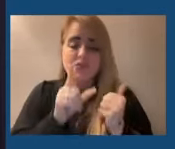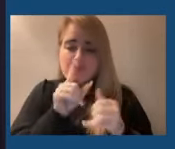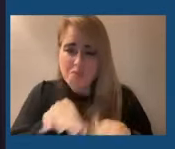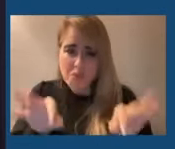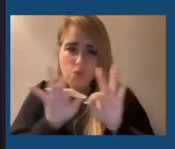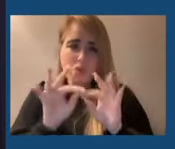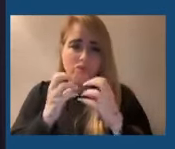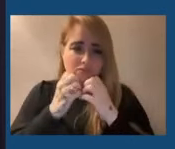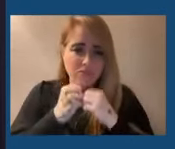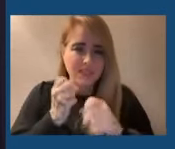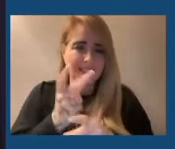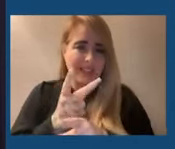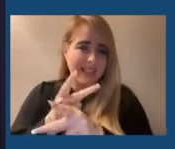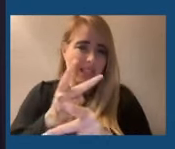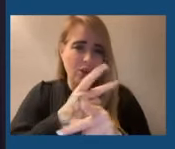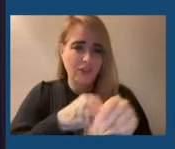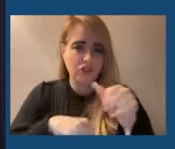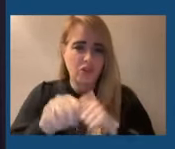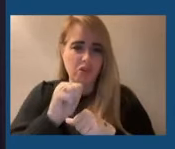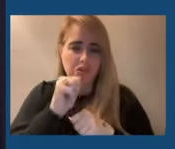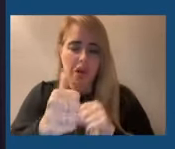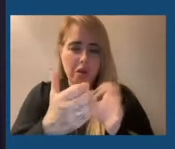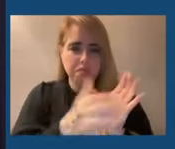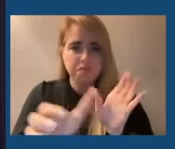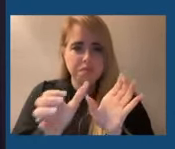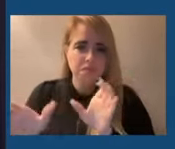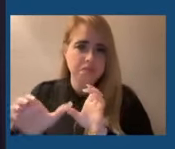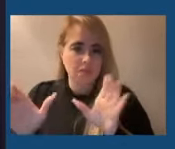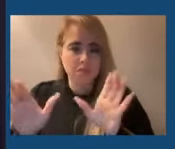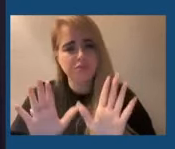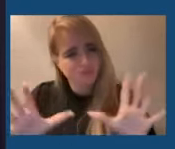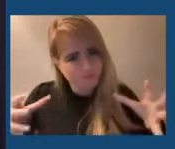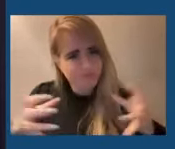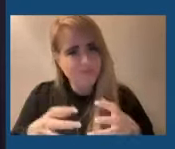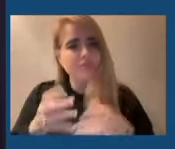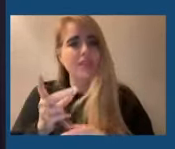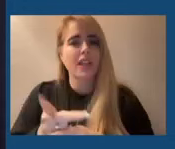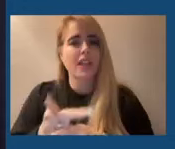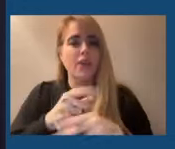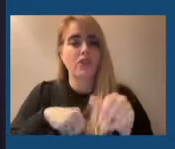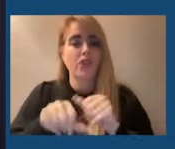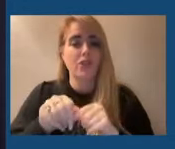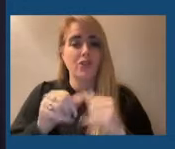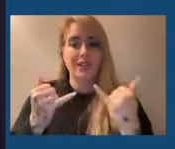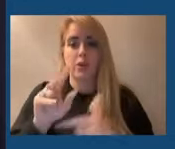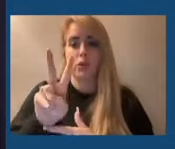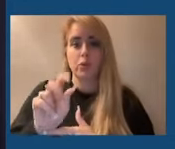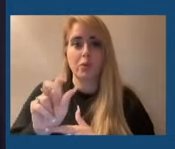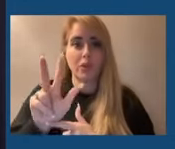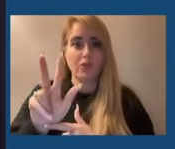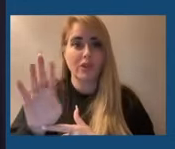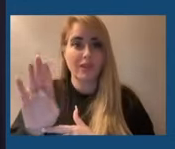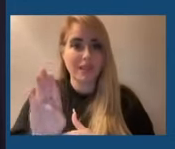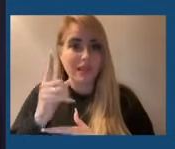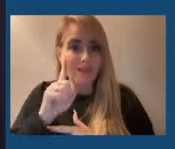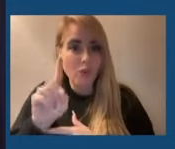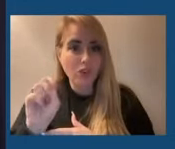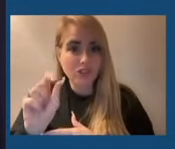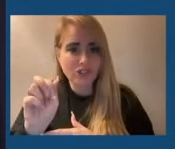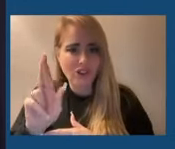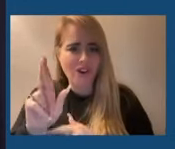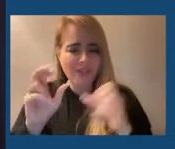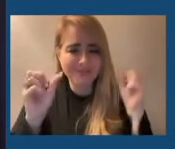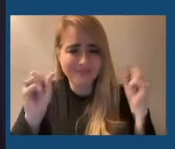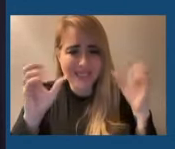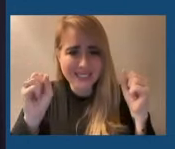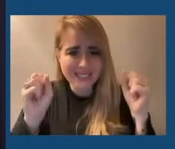taking care of each other and not dividing. And so this $2.3 billion in STAR is amazing. It's focusing